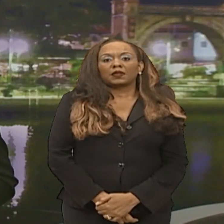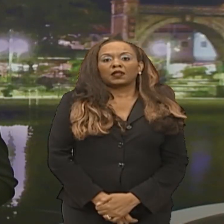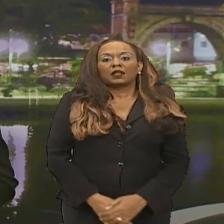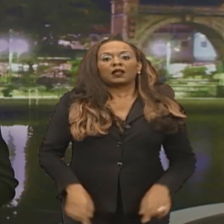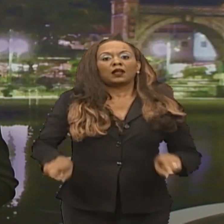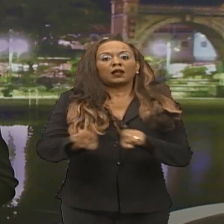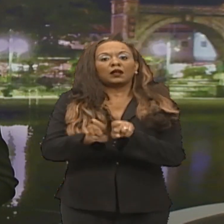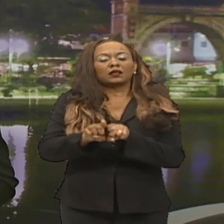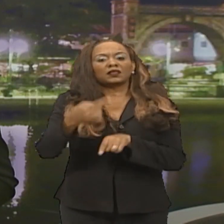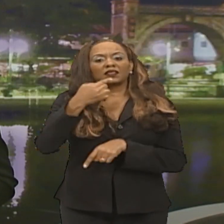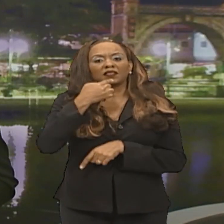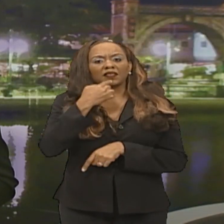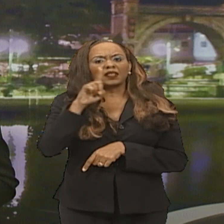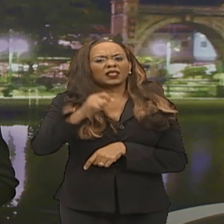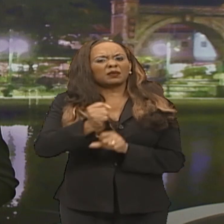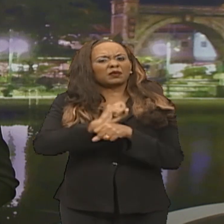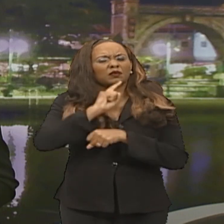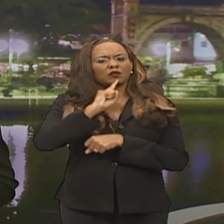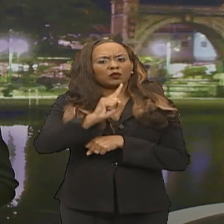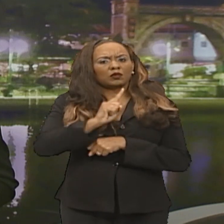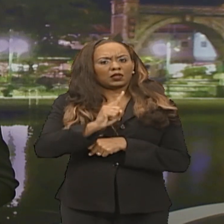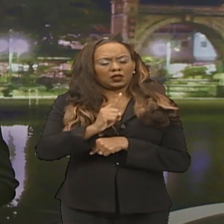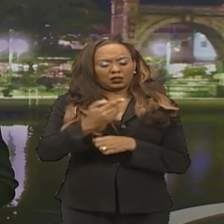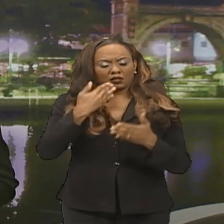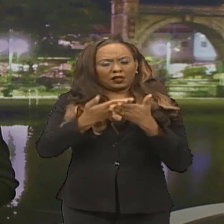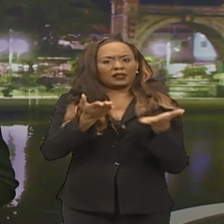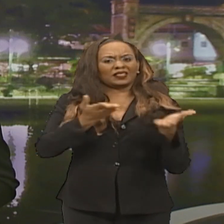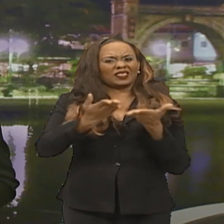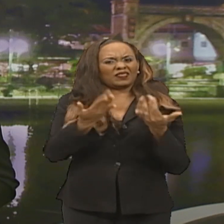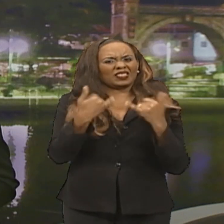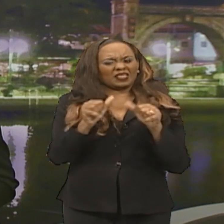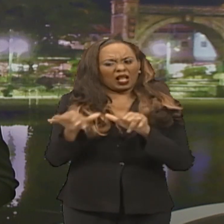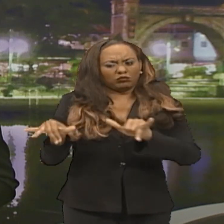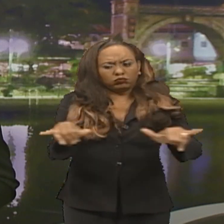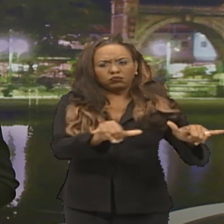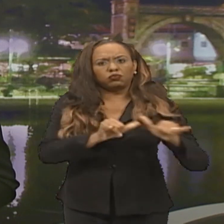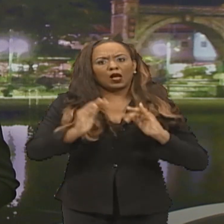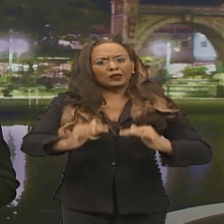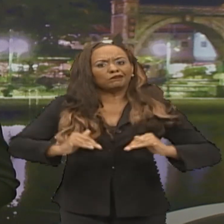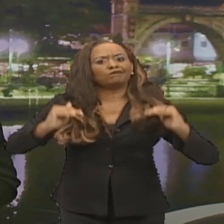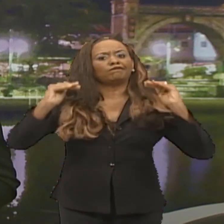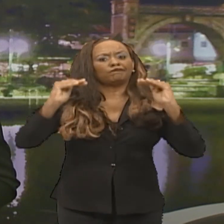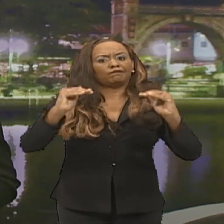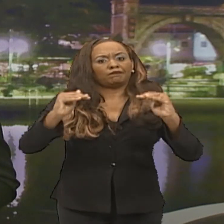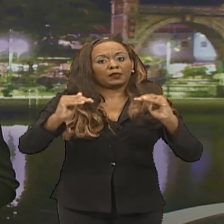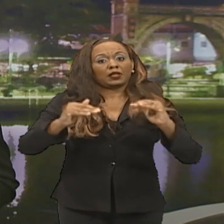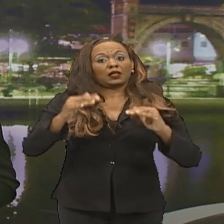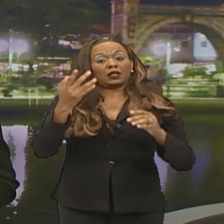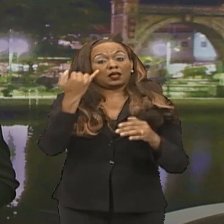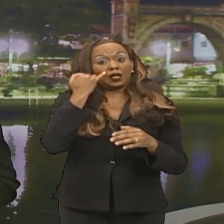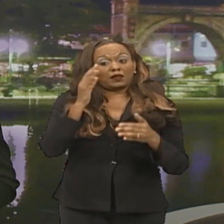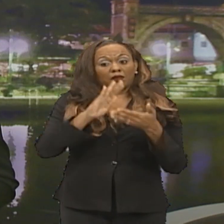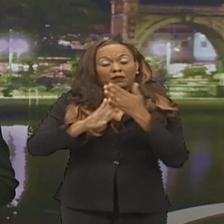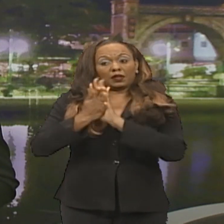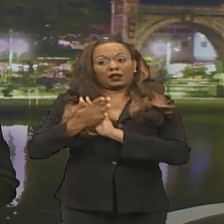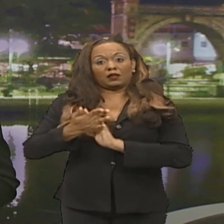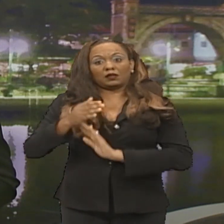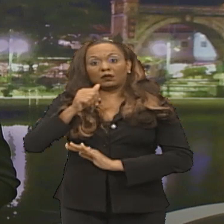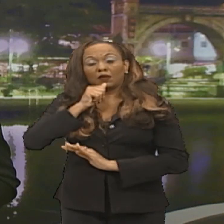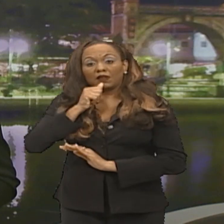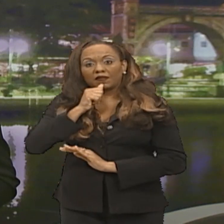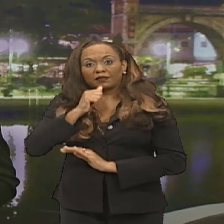Mr. Haynes says steps would also need to be taken to ensure a certain standard of service is maintained once the sector is